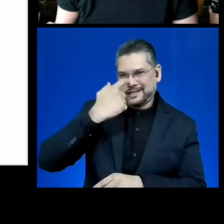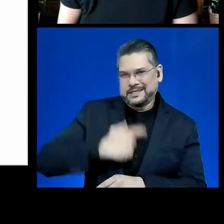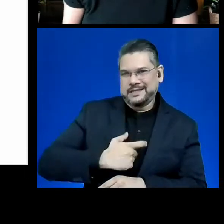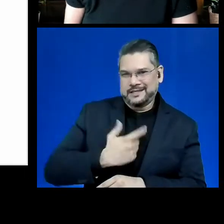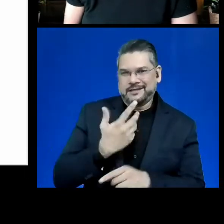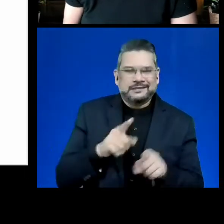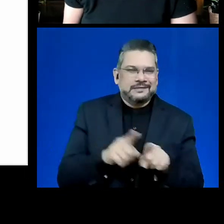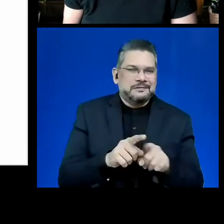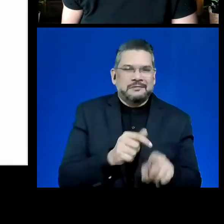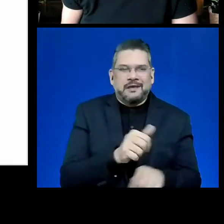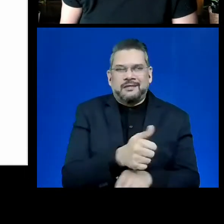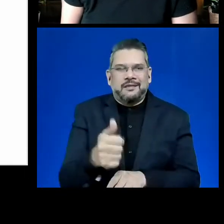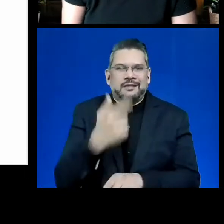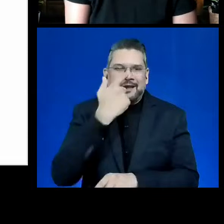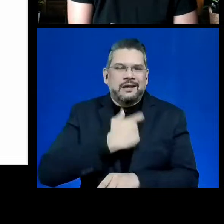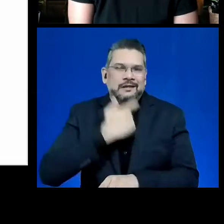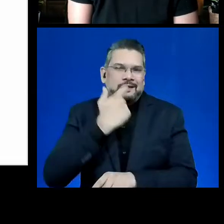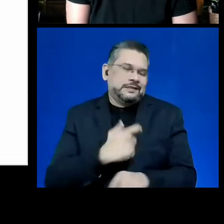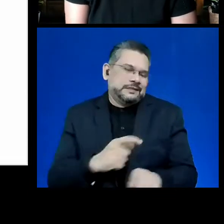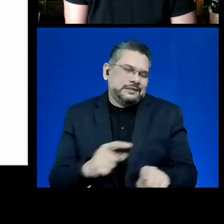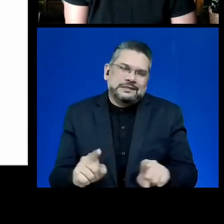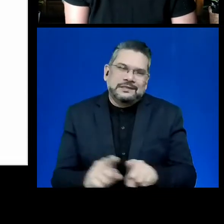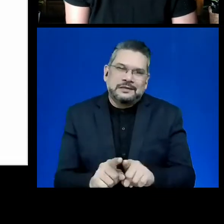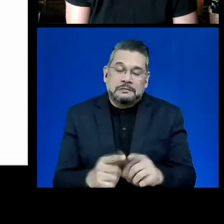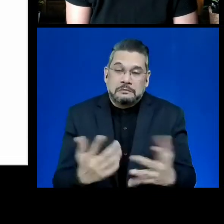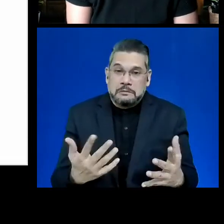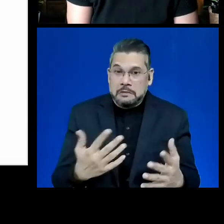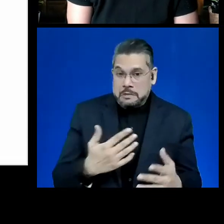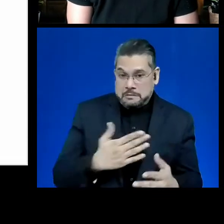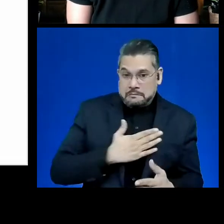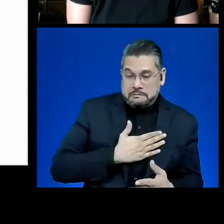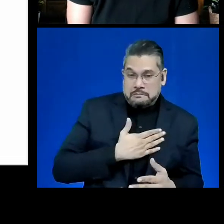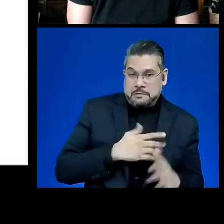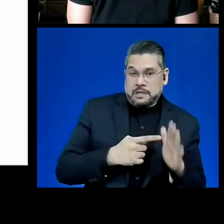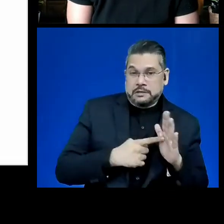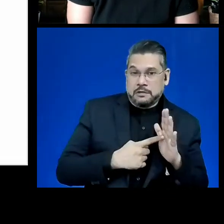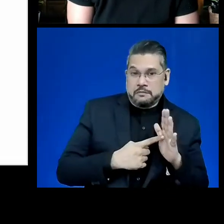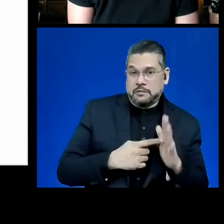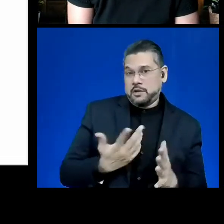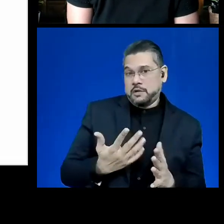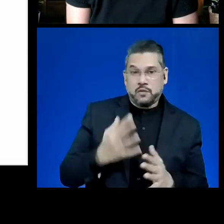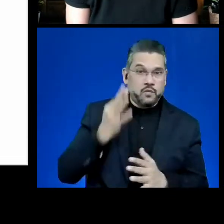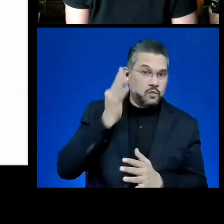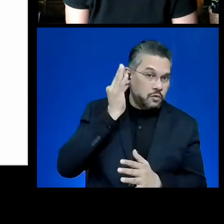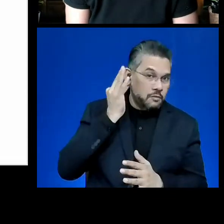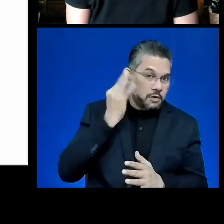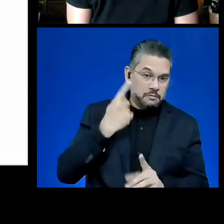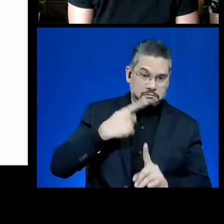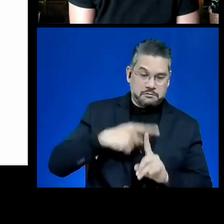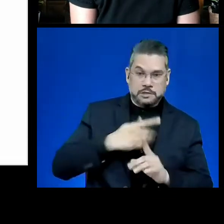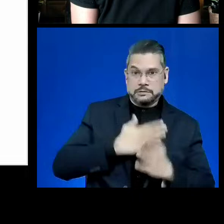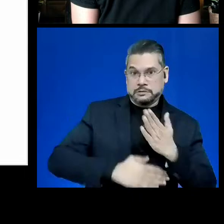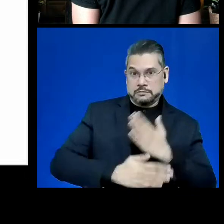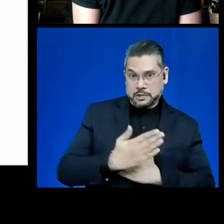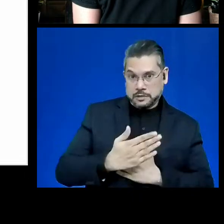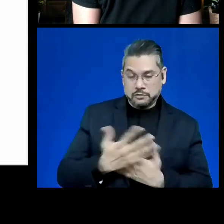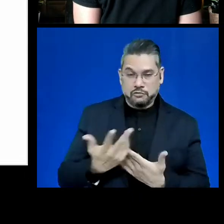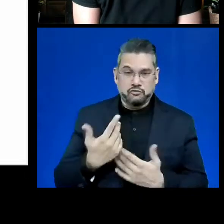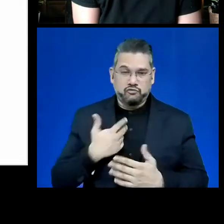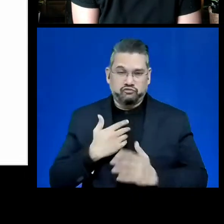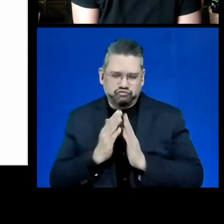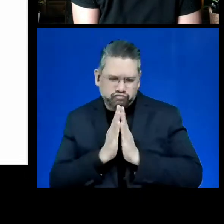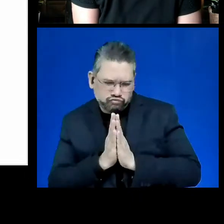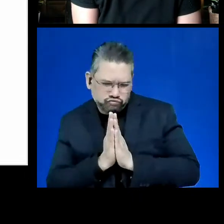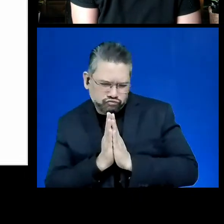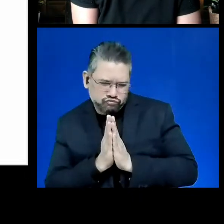point. So for example, you can be a woman and be disabled. You can be religious and be disabled. You can be older,